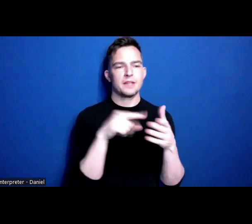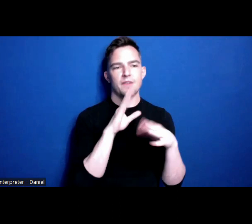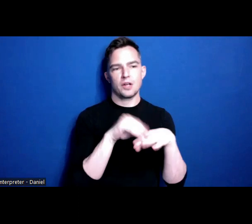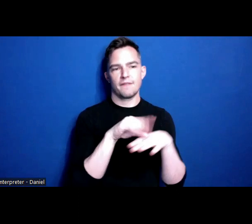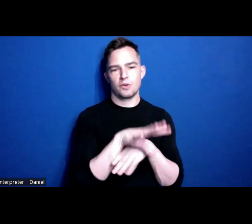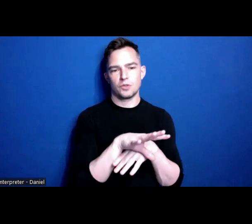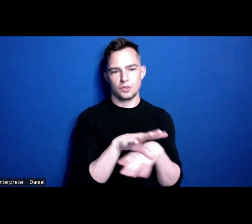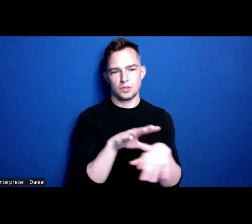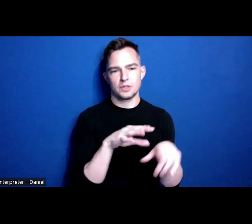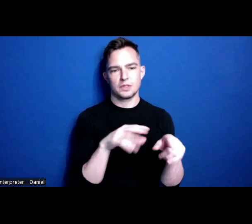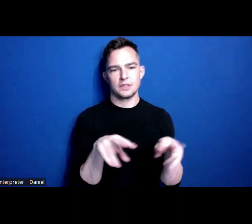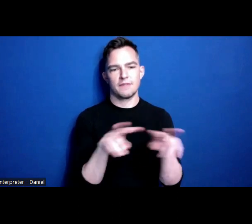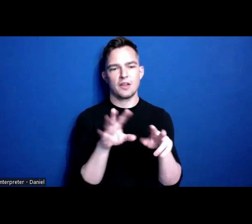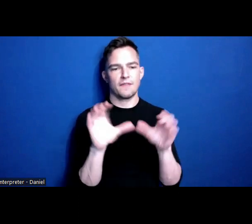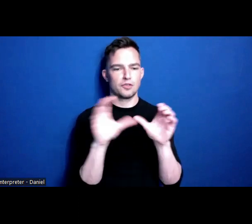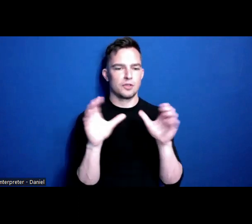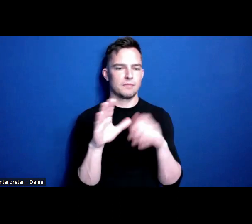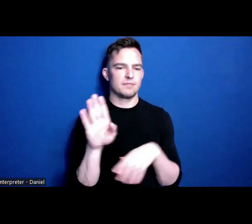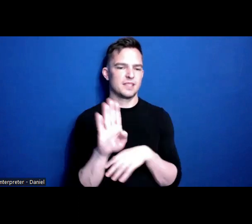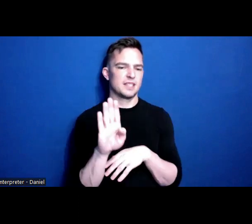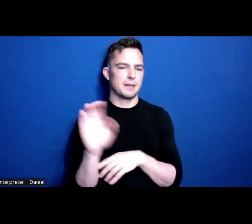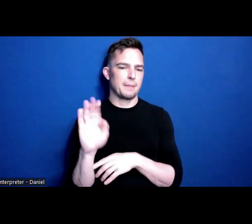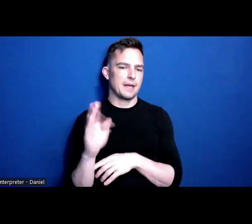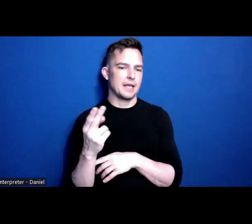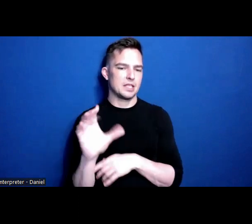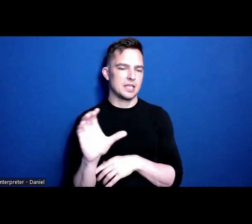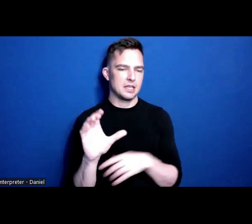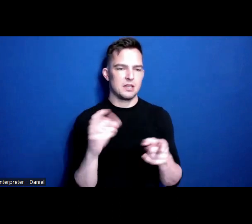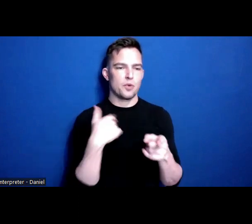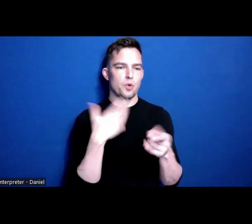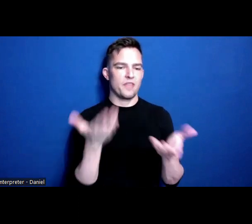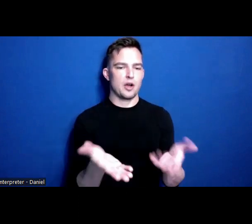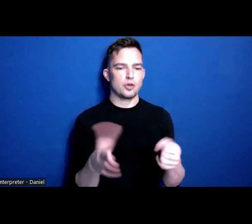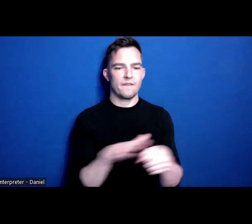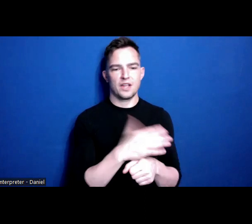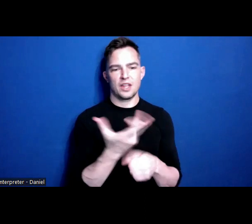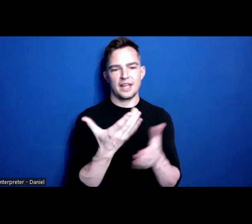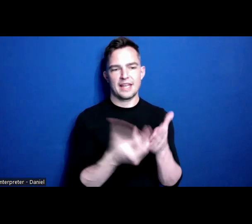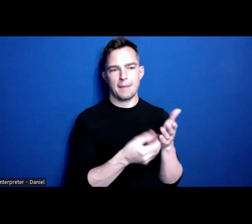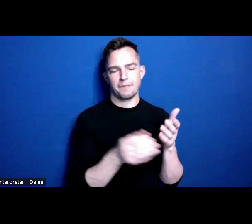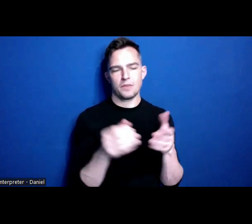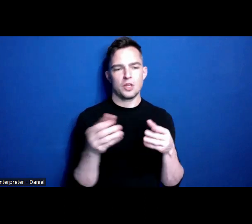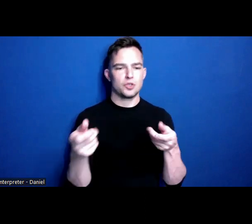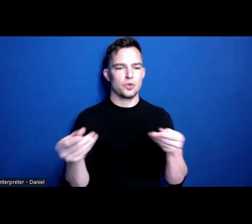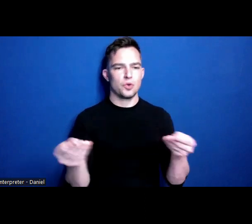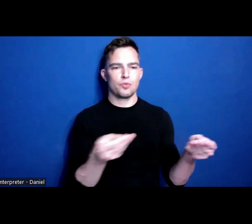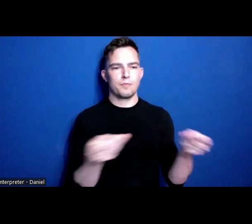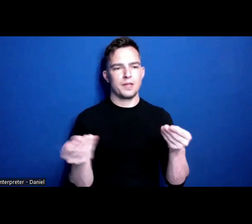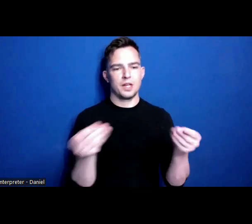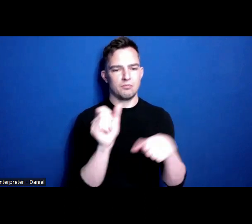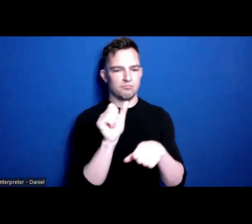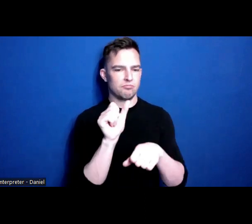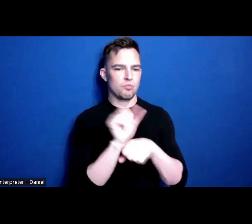We noticed that for our model, we're there to fill the gaps. We're there to remediate workforce shortages that